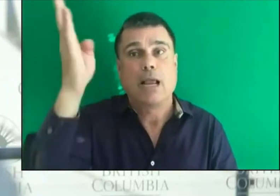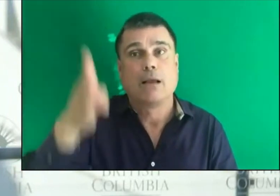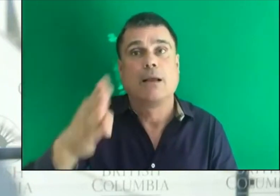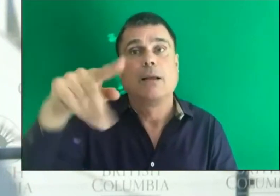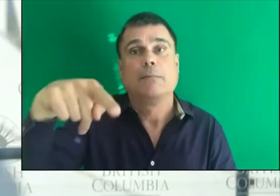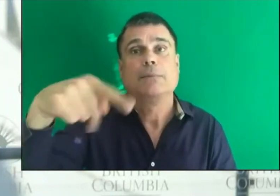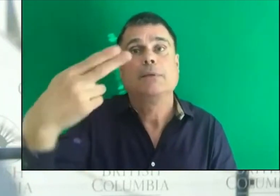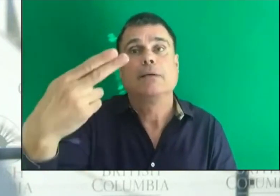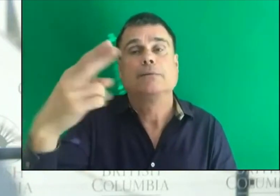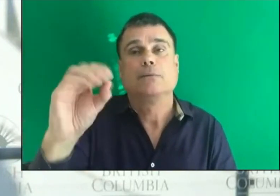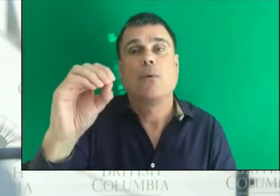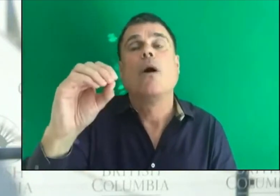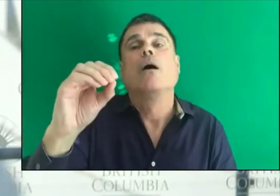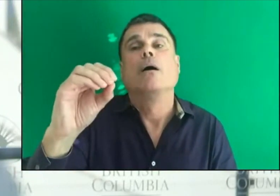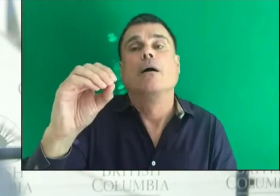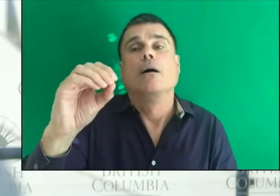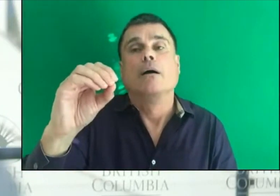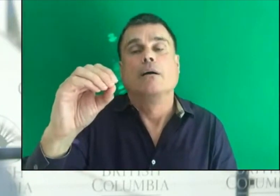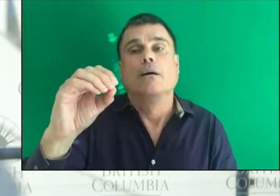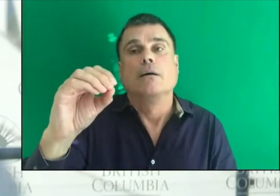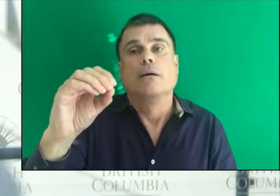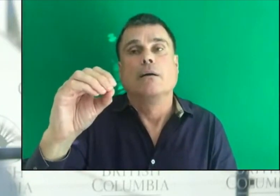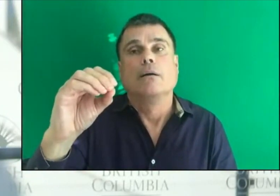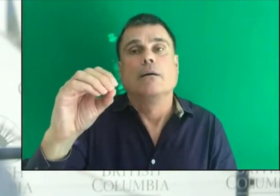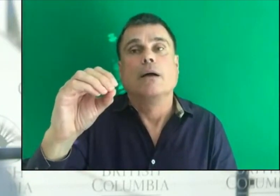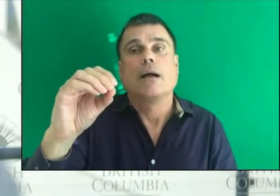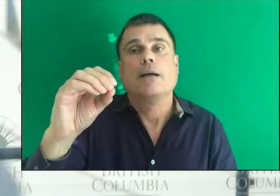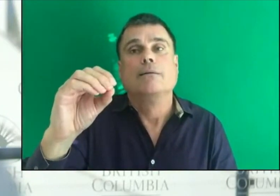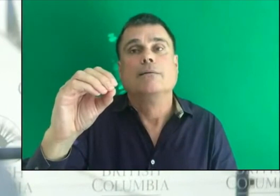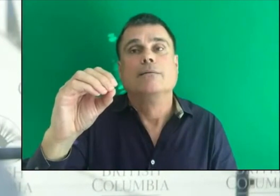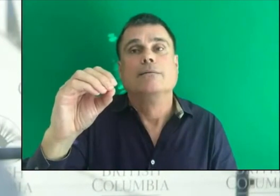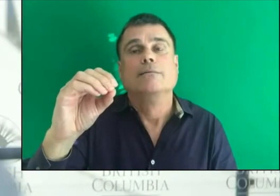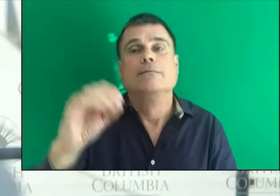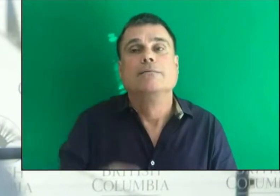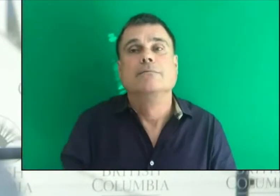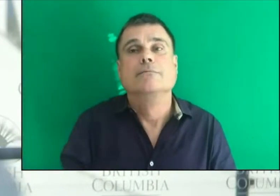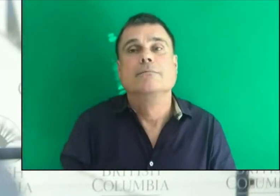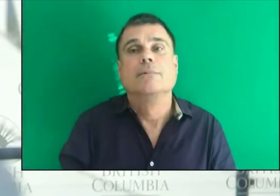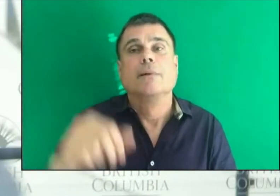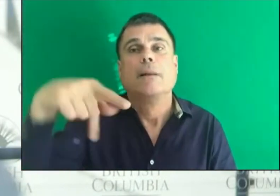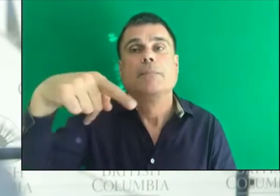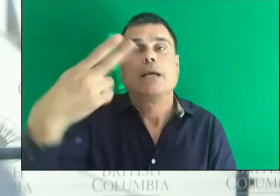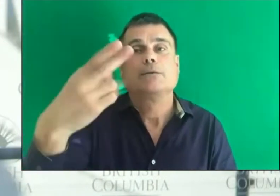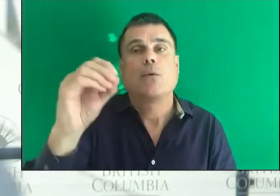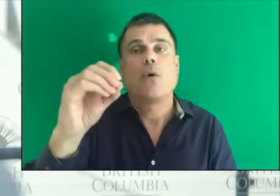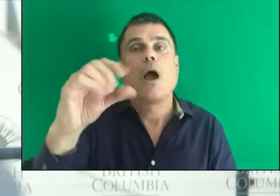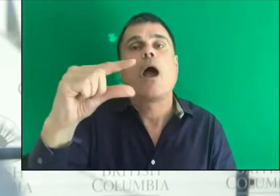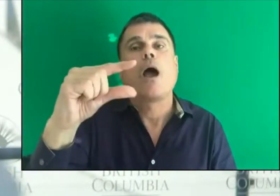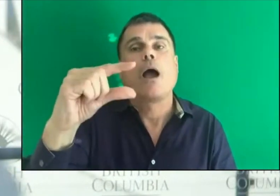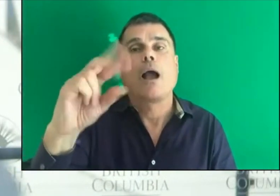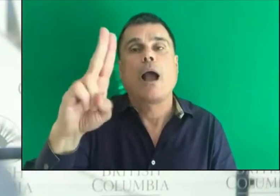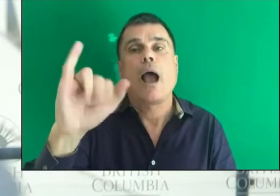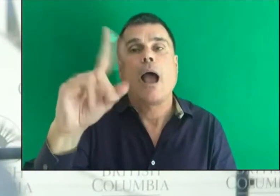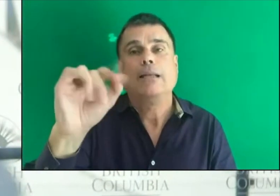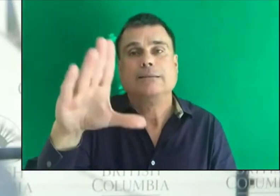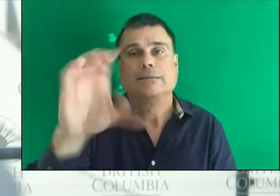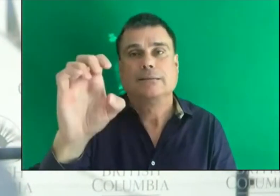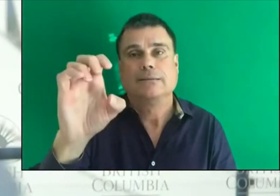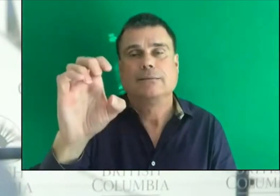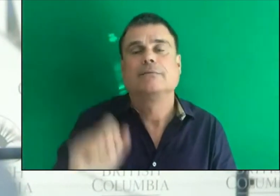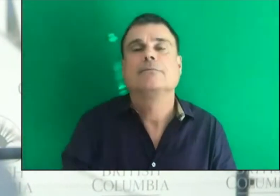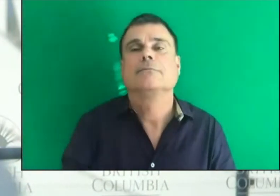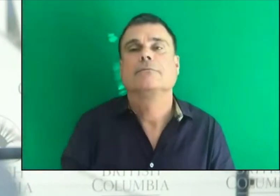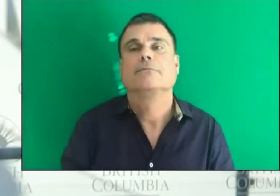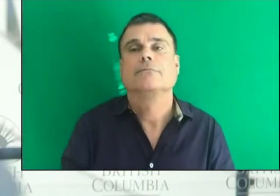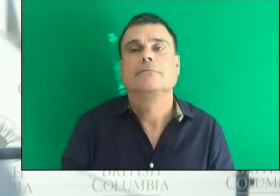this afternoon. For everyone listening today, there will be a statement released shortly with the latest information on cases, hospitalizations and outbreaks,